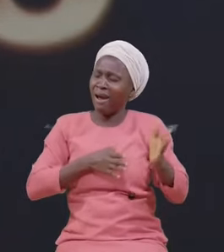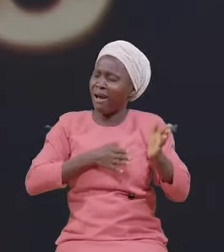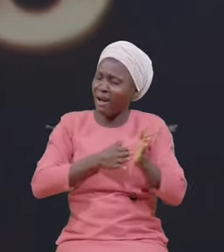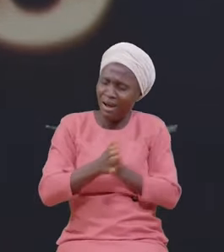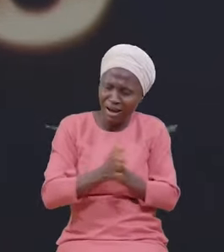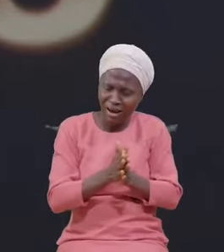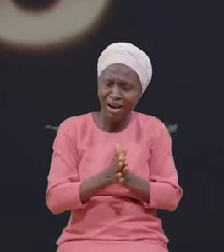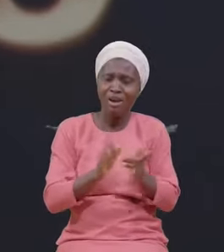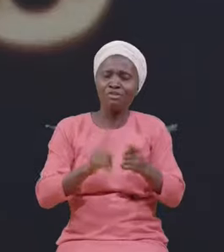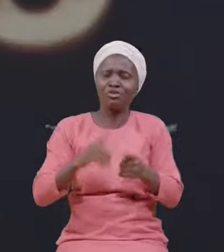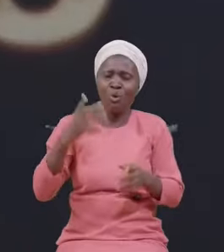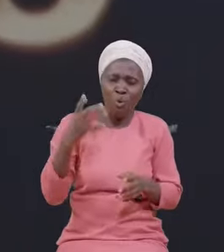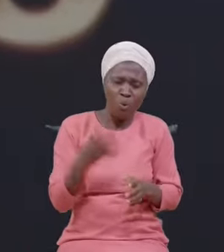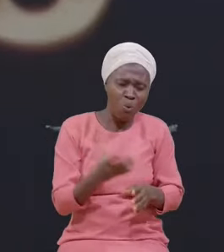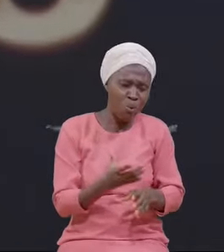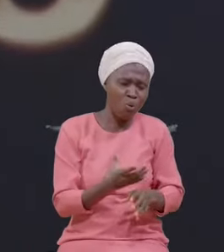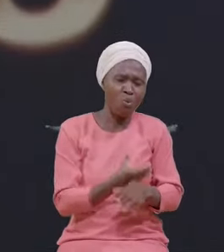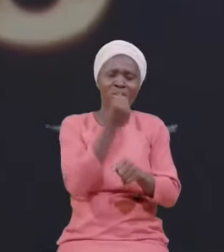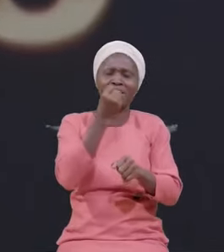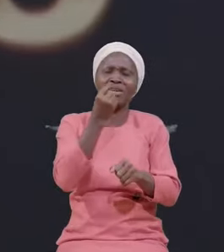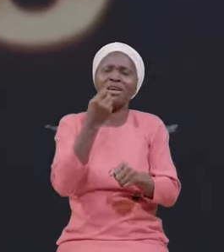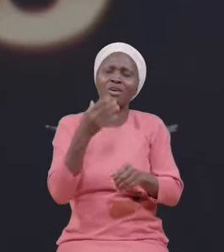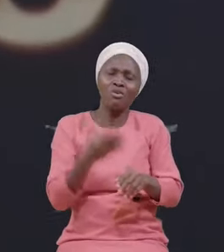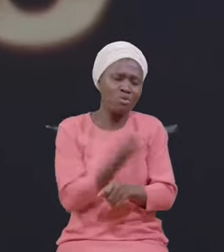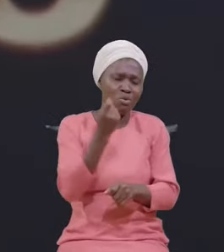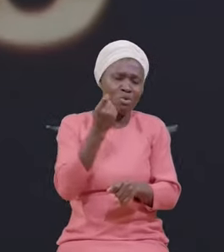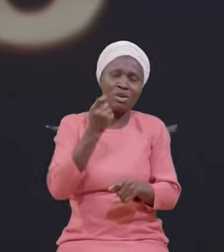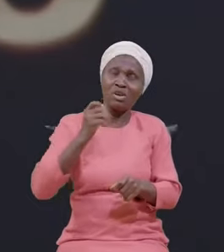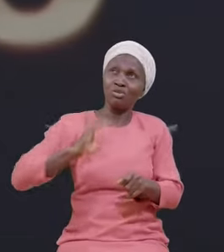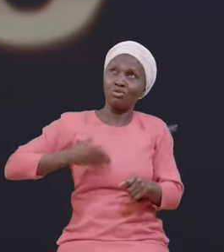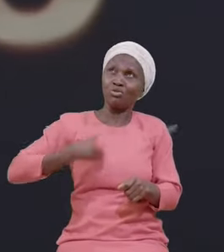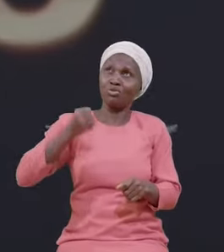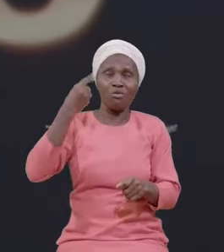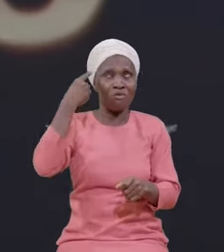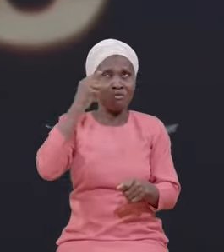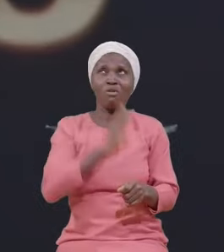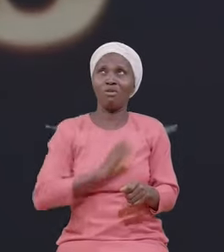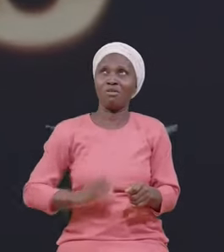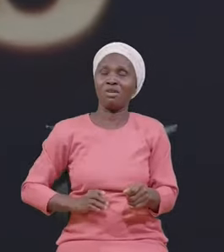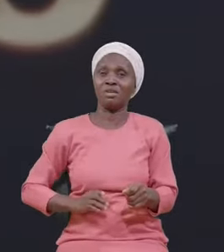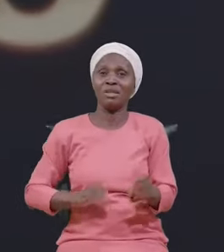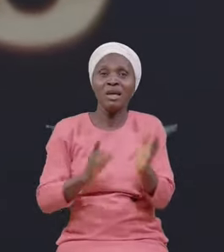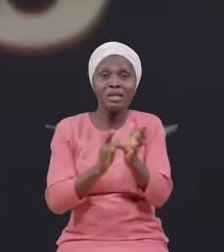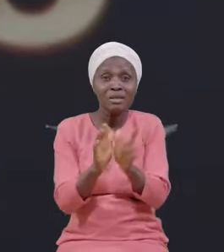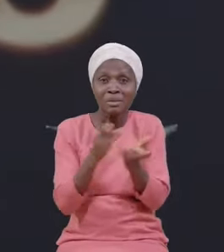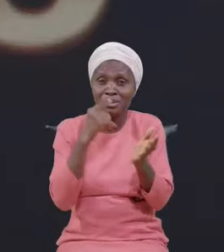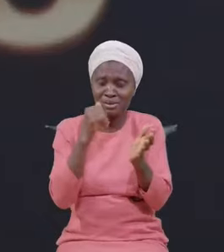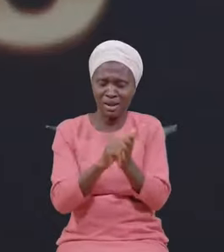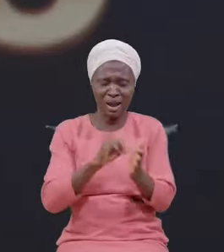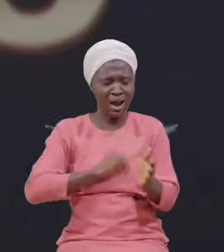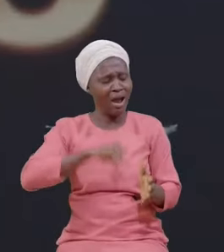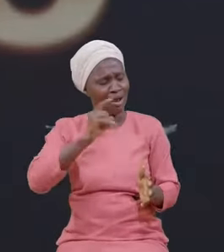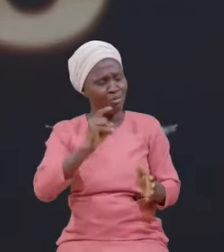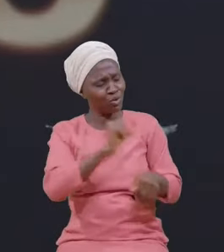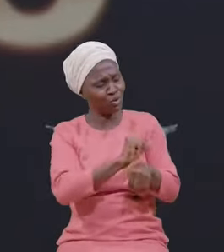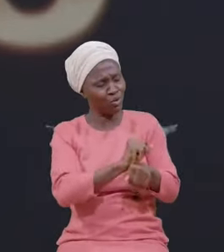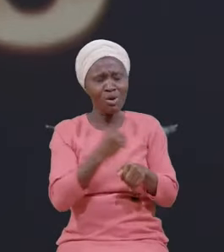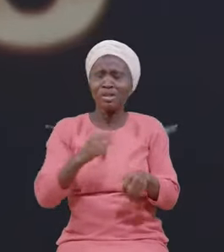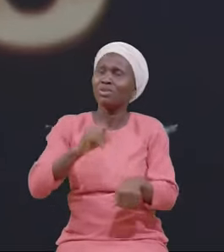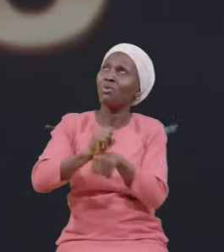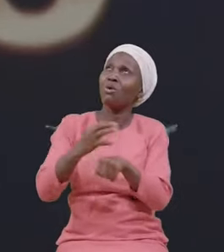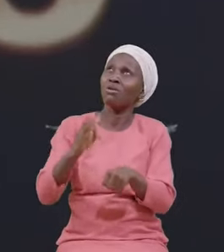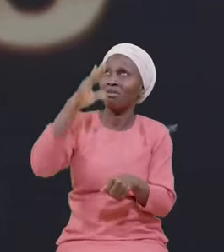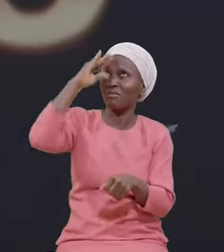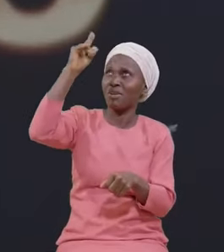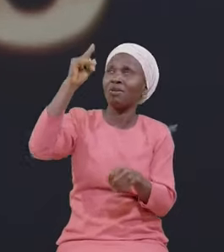speaking in the Book of John chapter 9:4 he say I must work the work of him that sent me while it